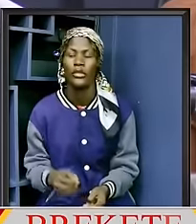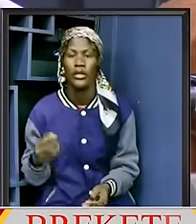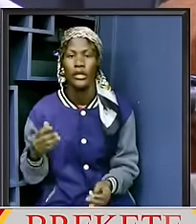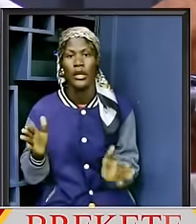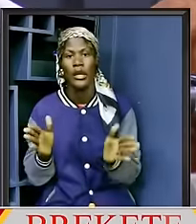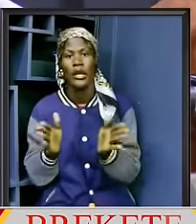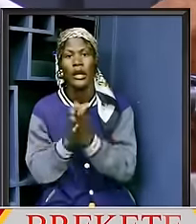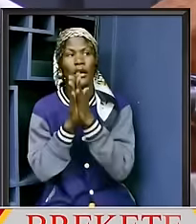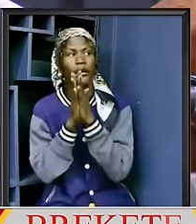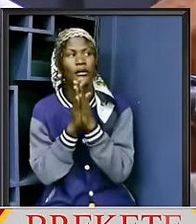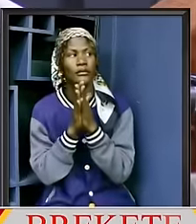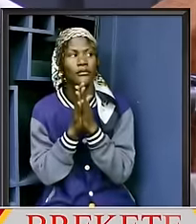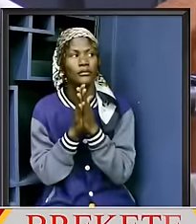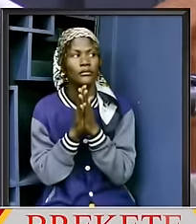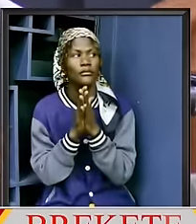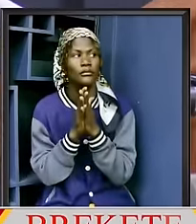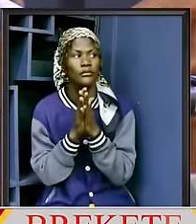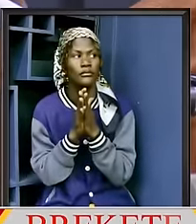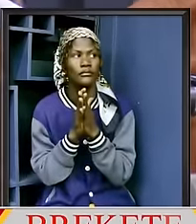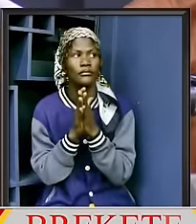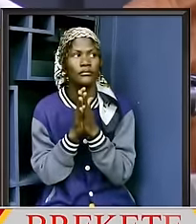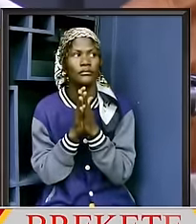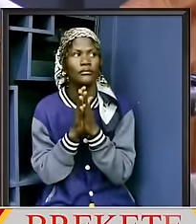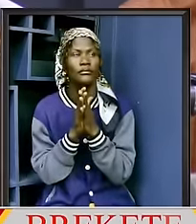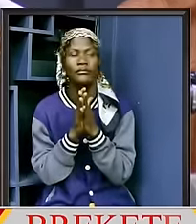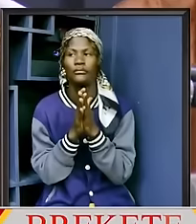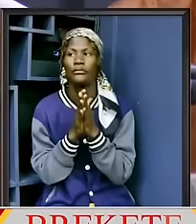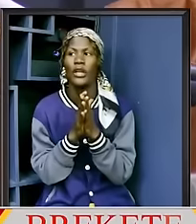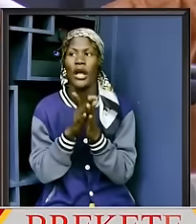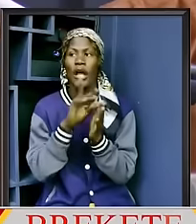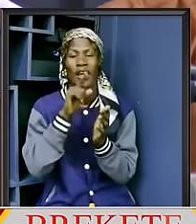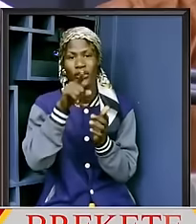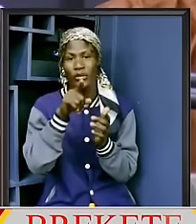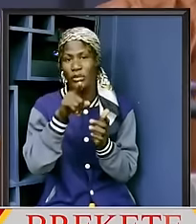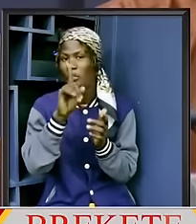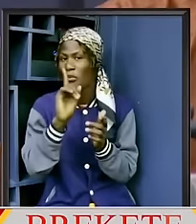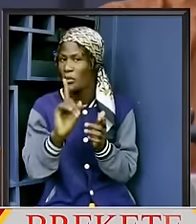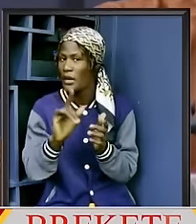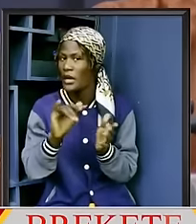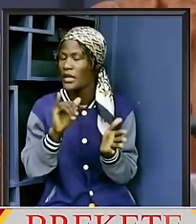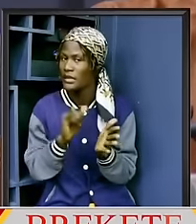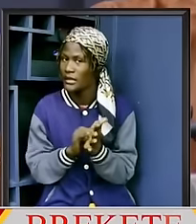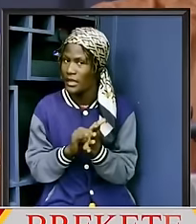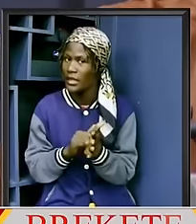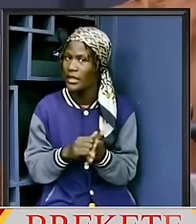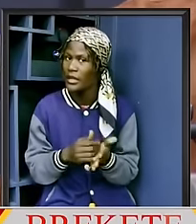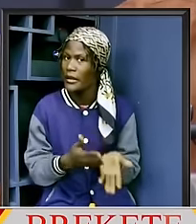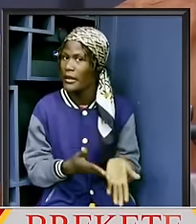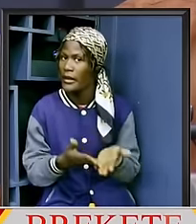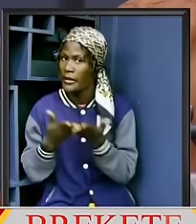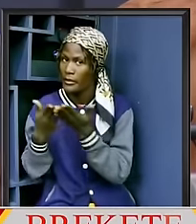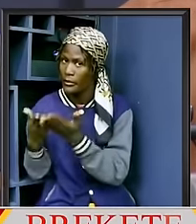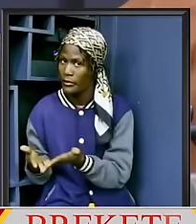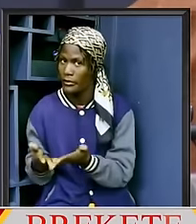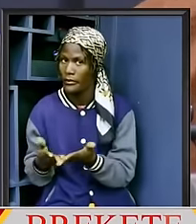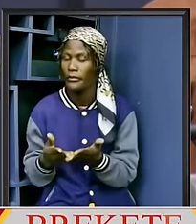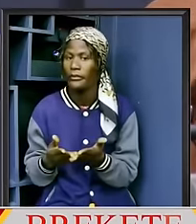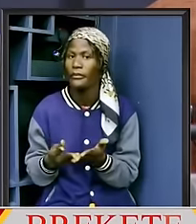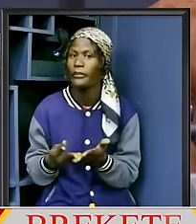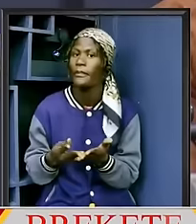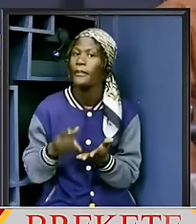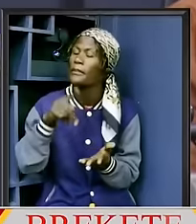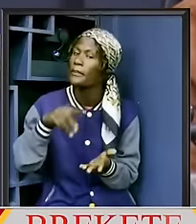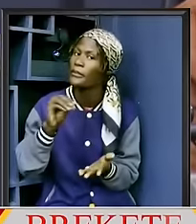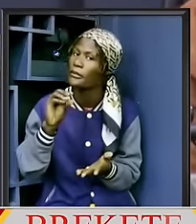ask, but they did not give us. Wait. Now you suggest you bring the idea of POS? Yes, sir.